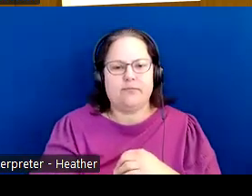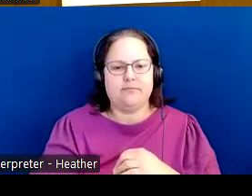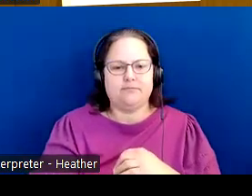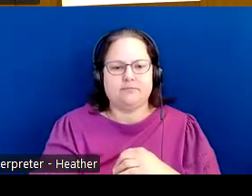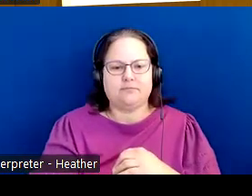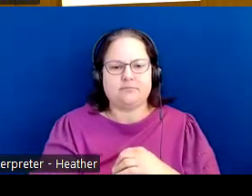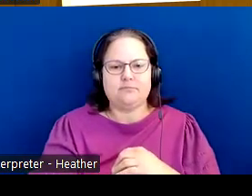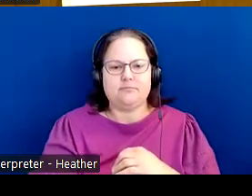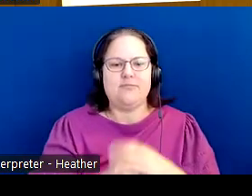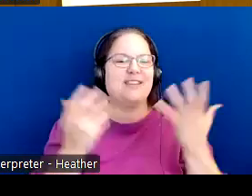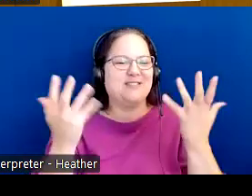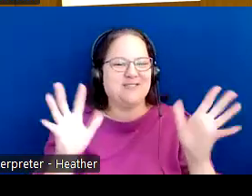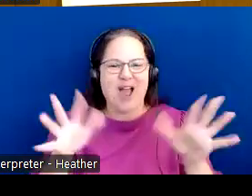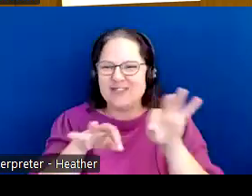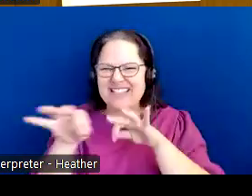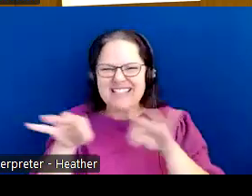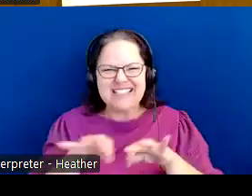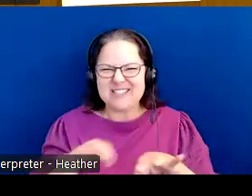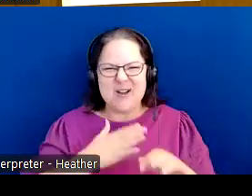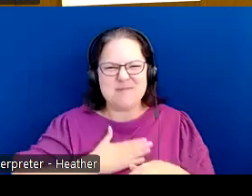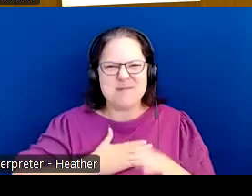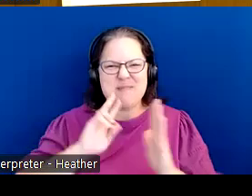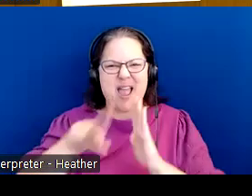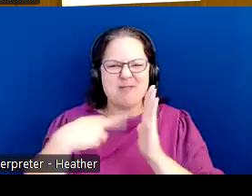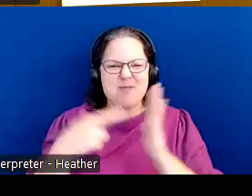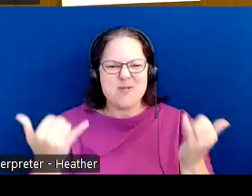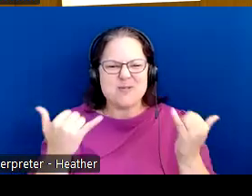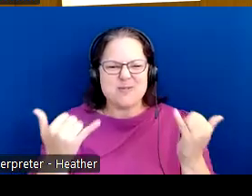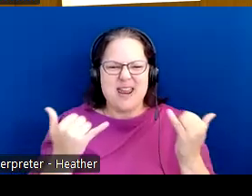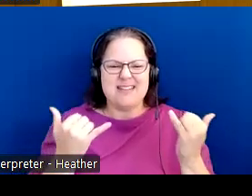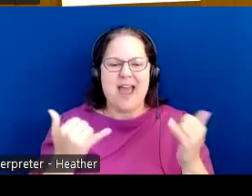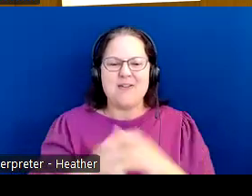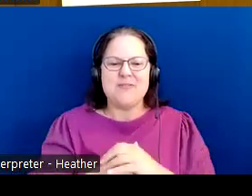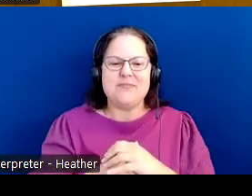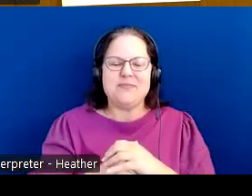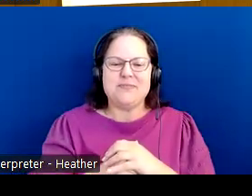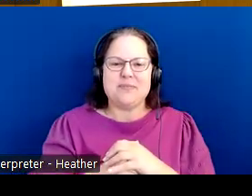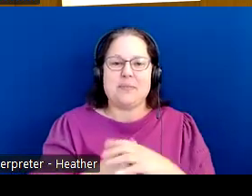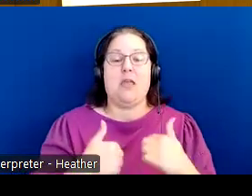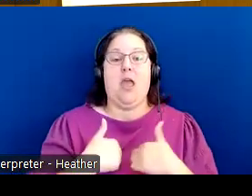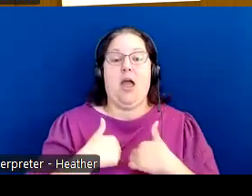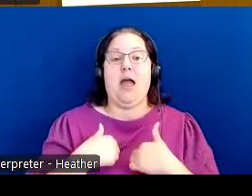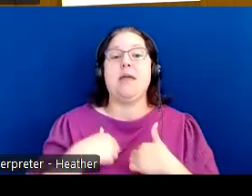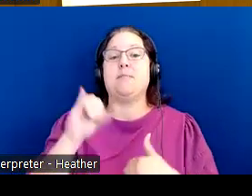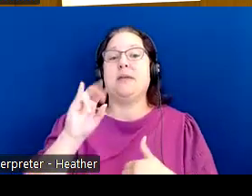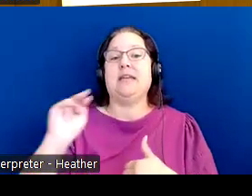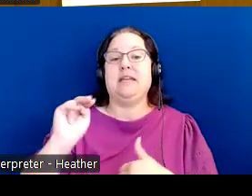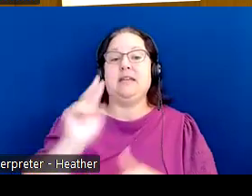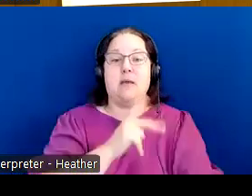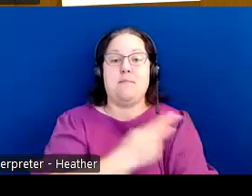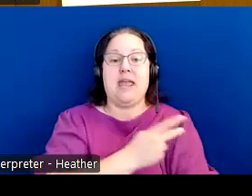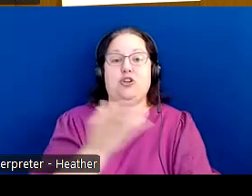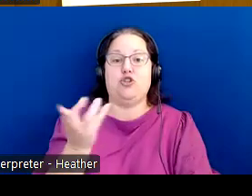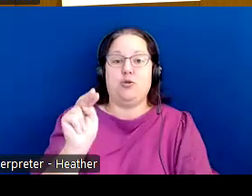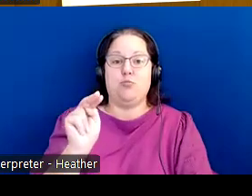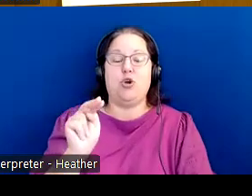Dr. Madathel already described my roles right now. I am in the inpatient burn unit, which for us includes